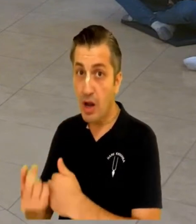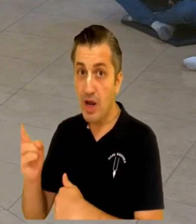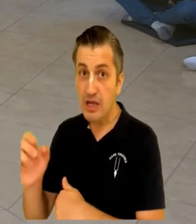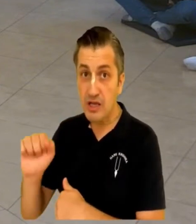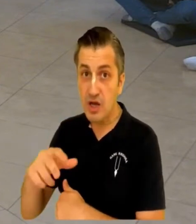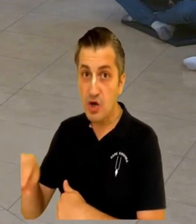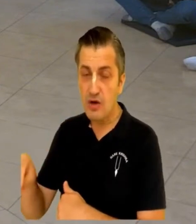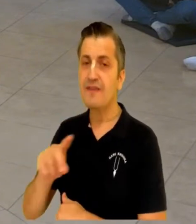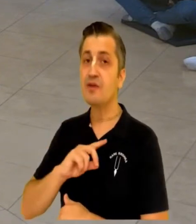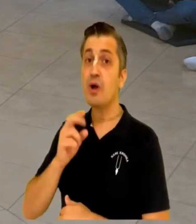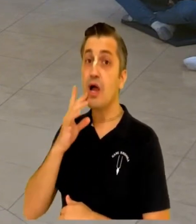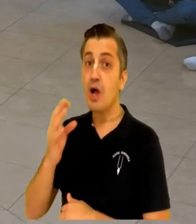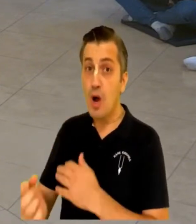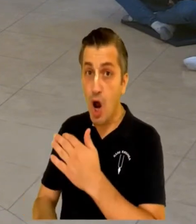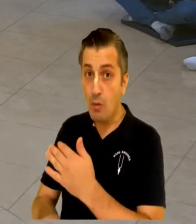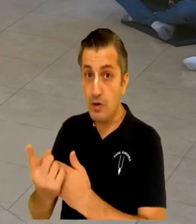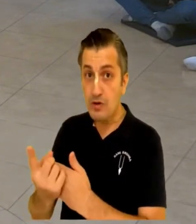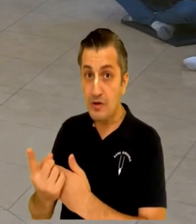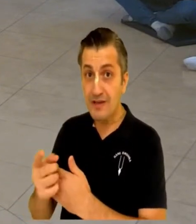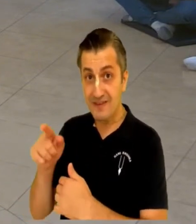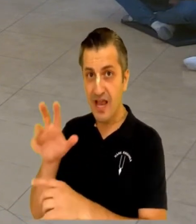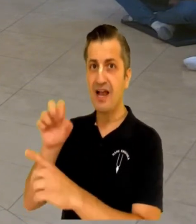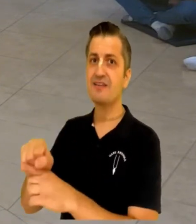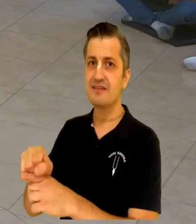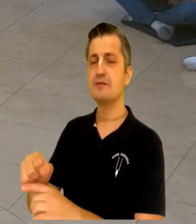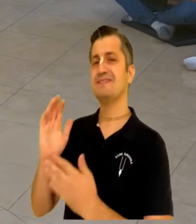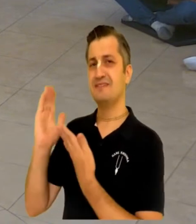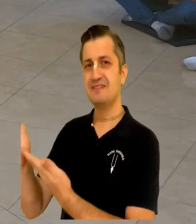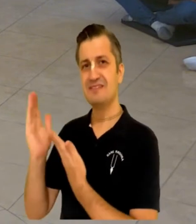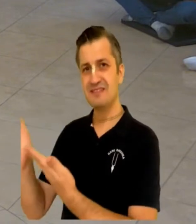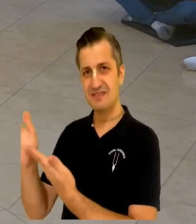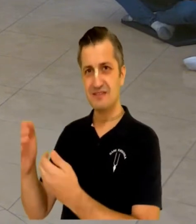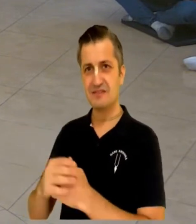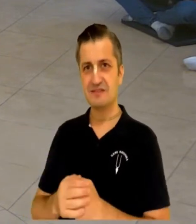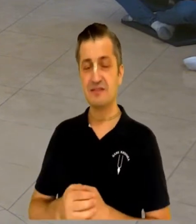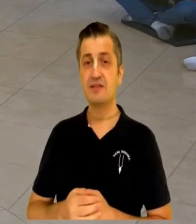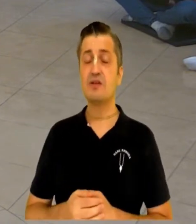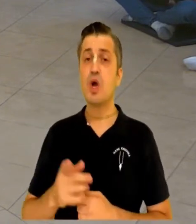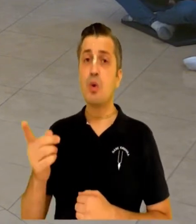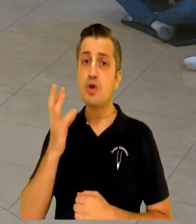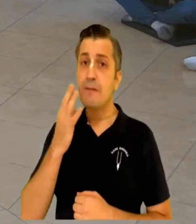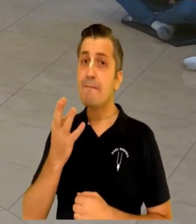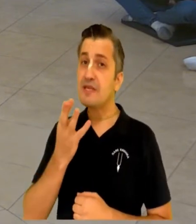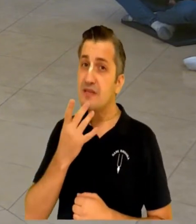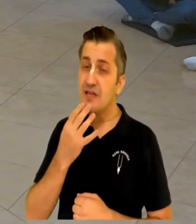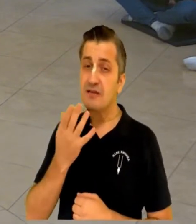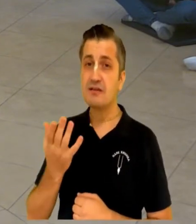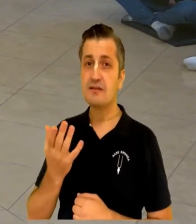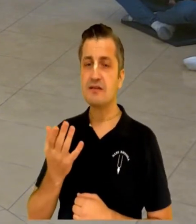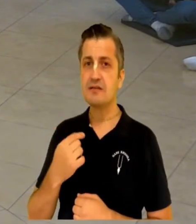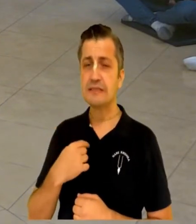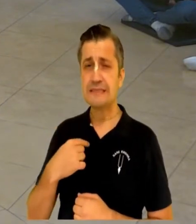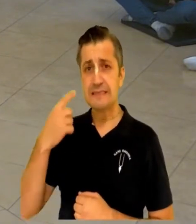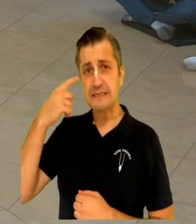because, part of that person is still in our memories as well. And so we